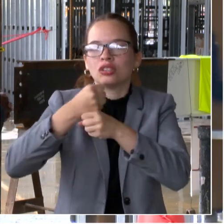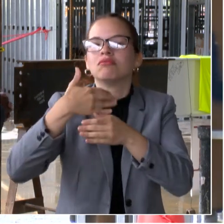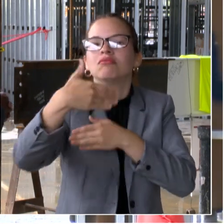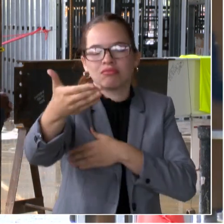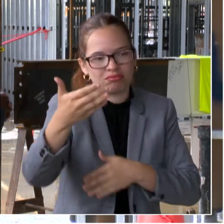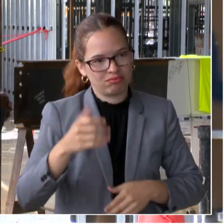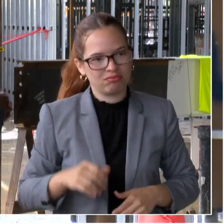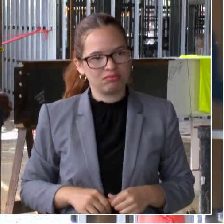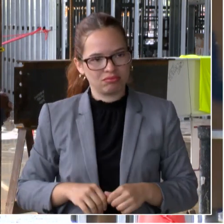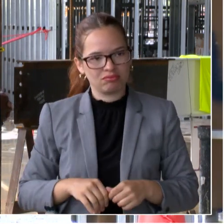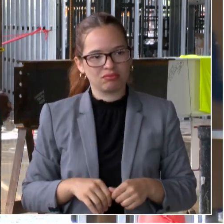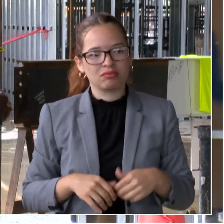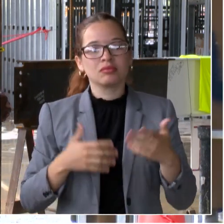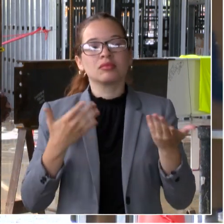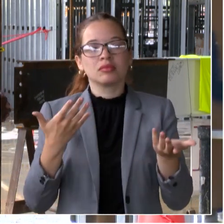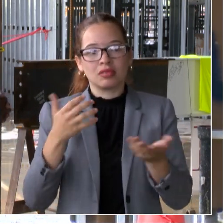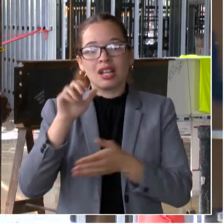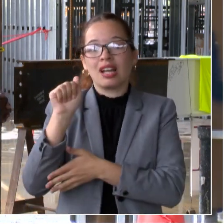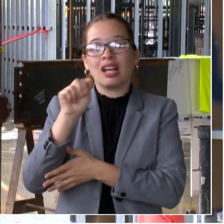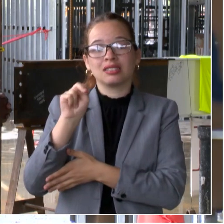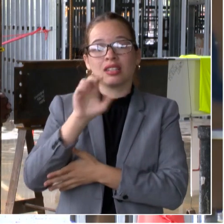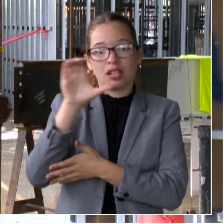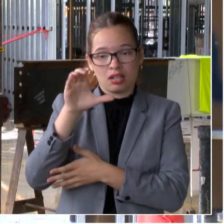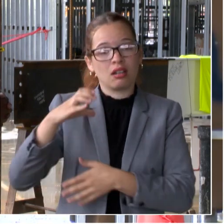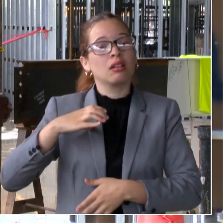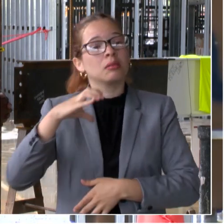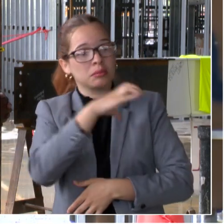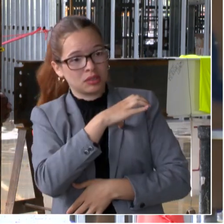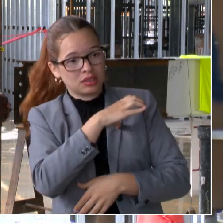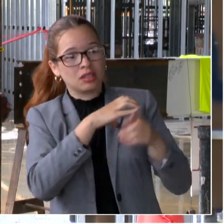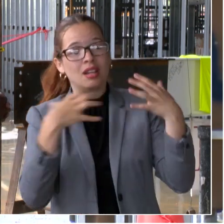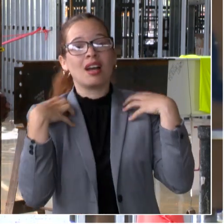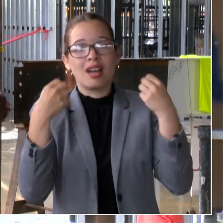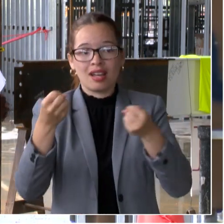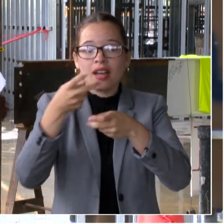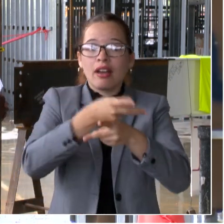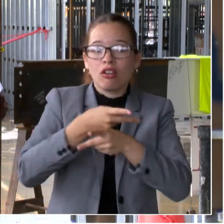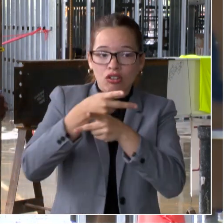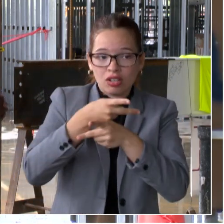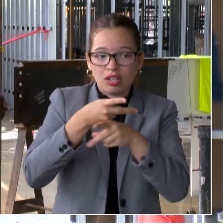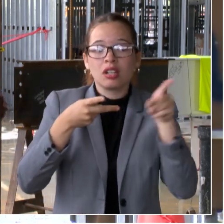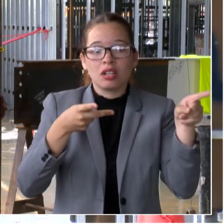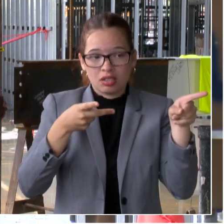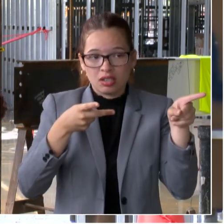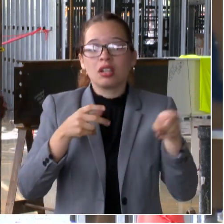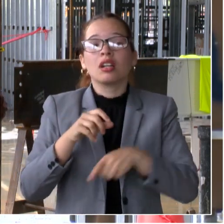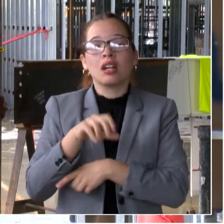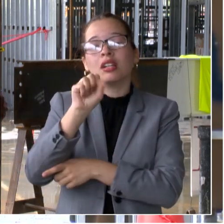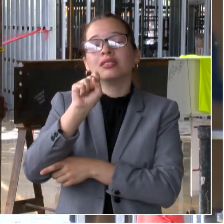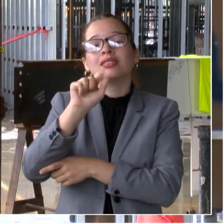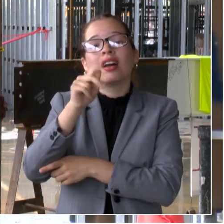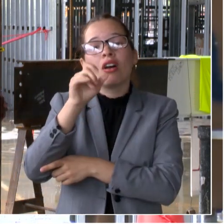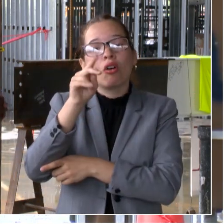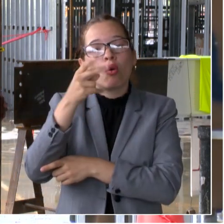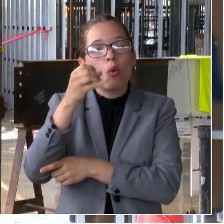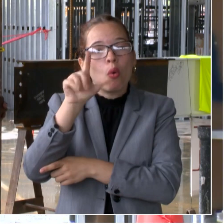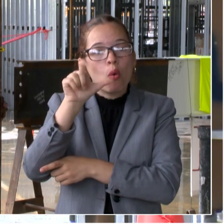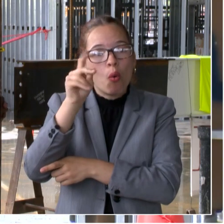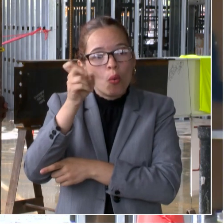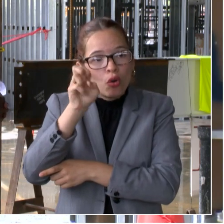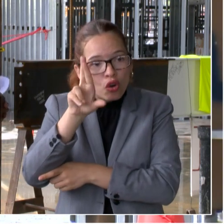will help us operate the new hospital for the next 75 years. To our community members,